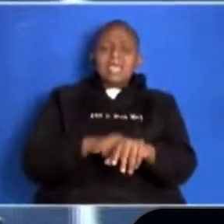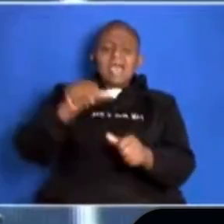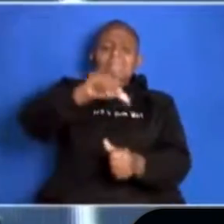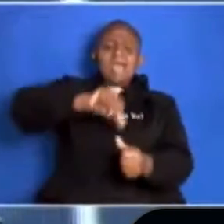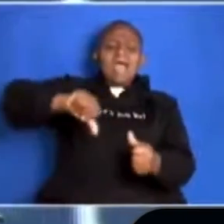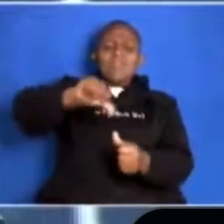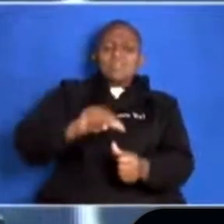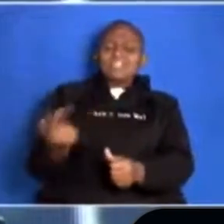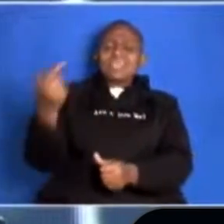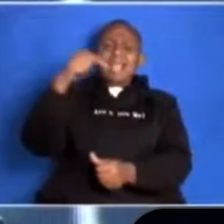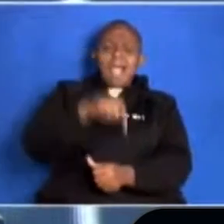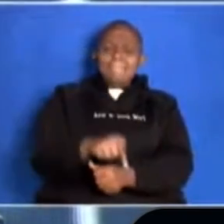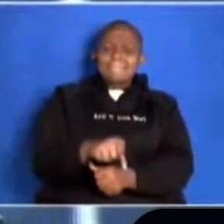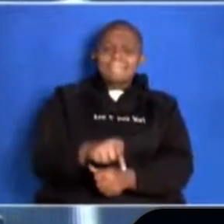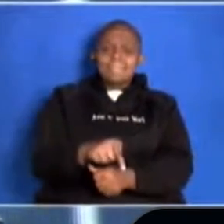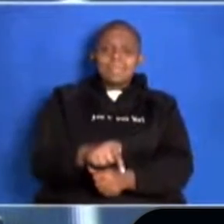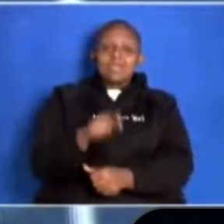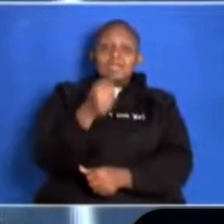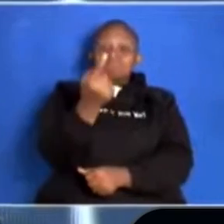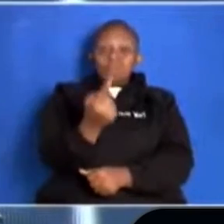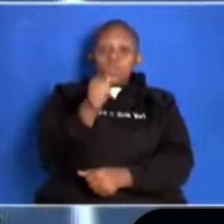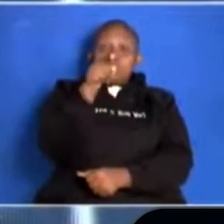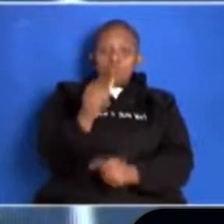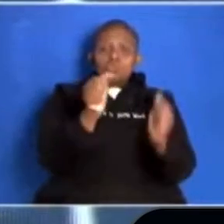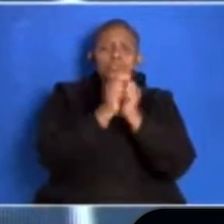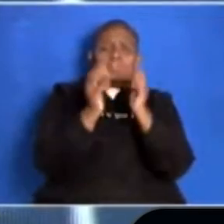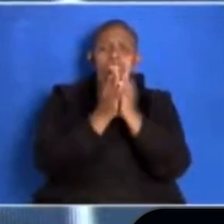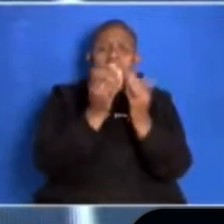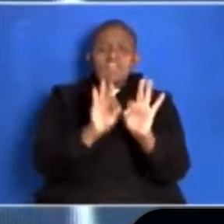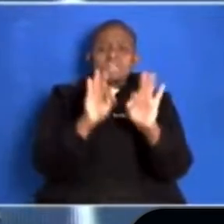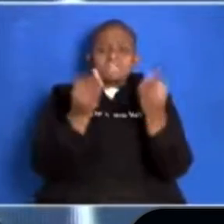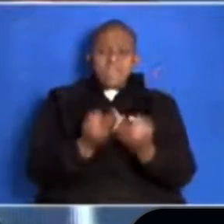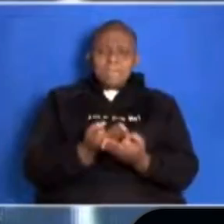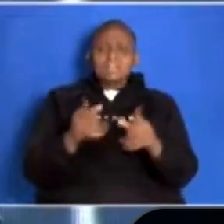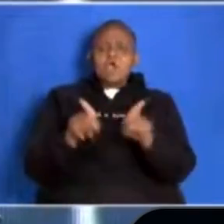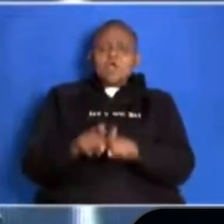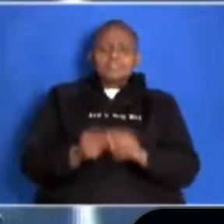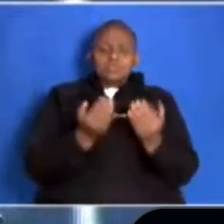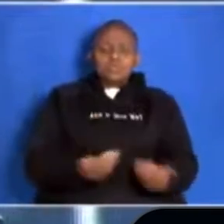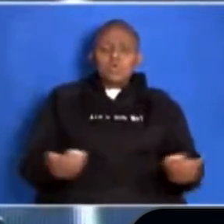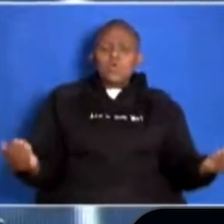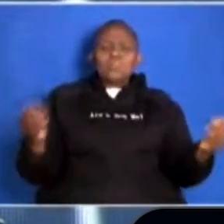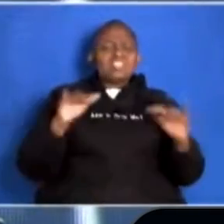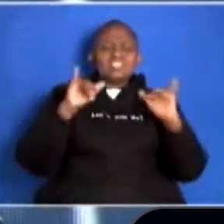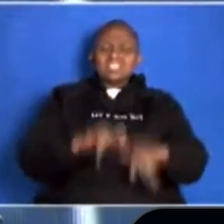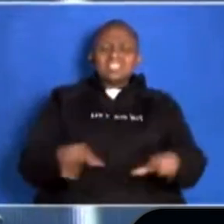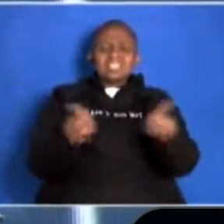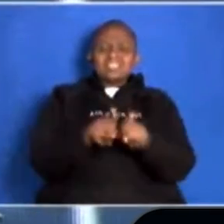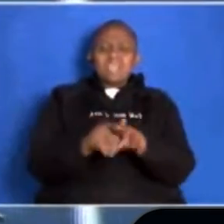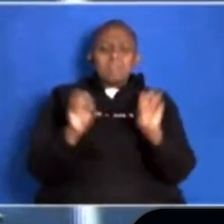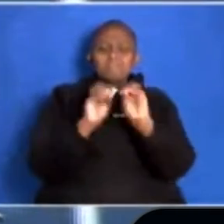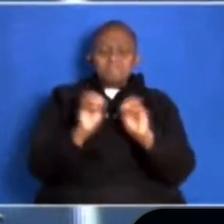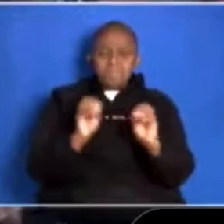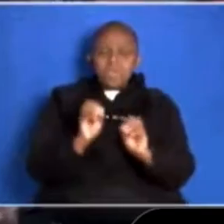this place, upako ukigonga mahali hapa, you and your family and your children, you will never be the same again. Wewe na familia watoto wako hamtabaki jinsi mlivyo